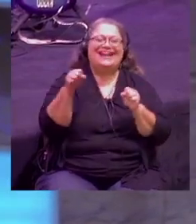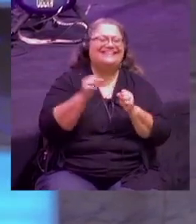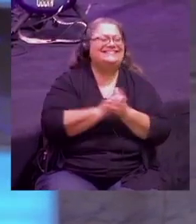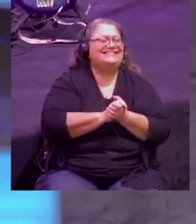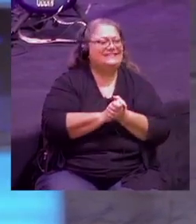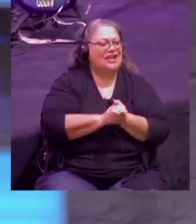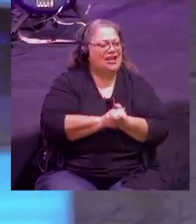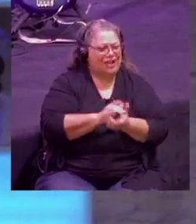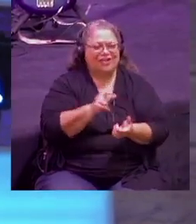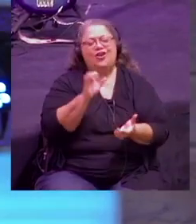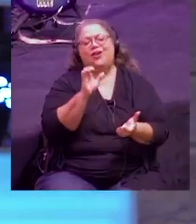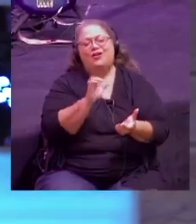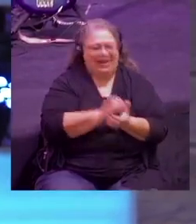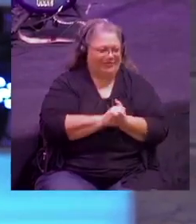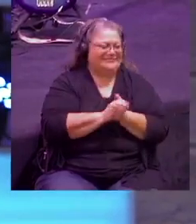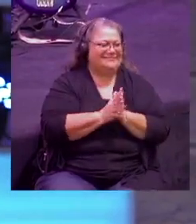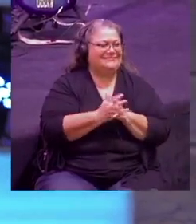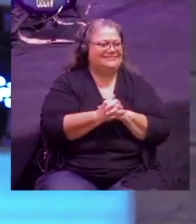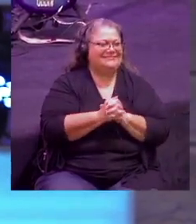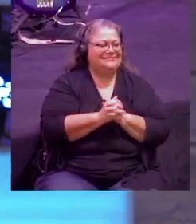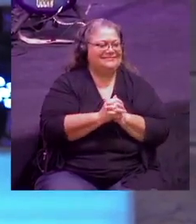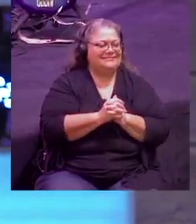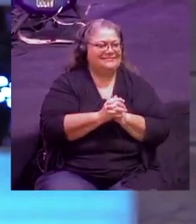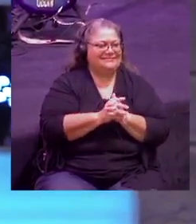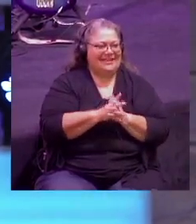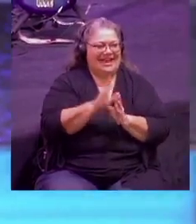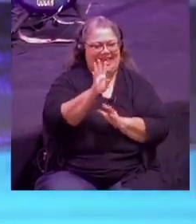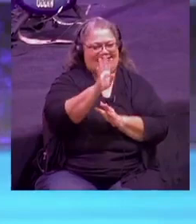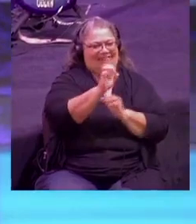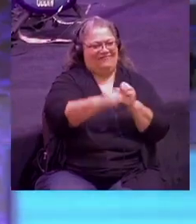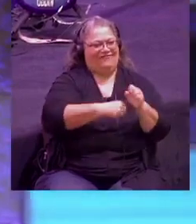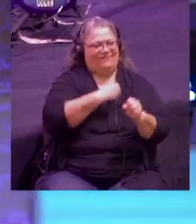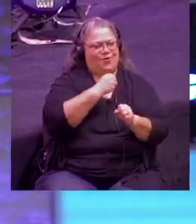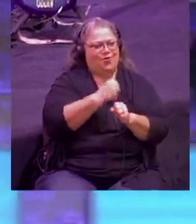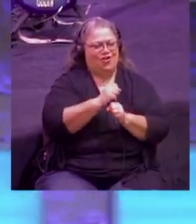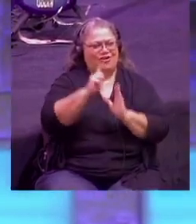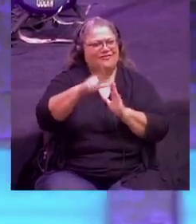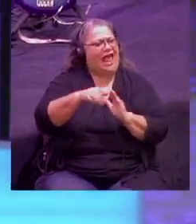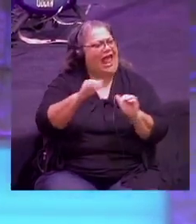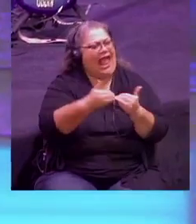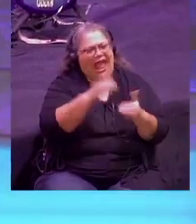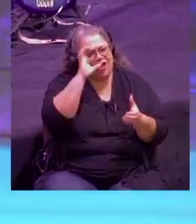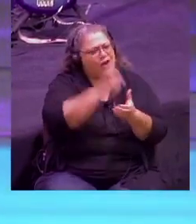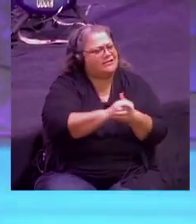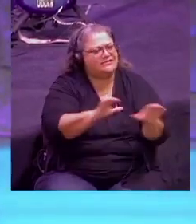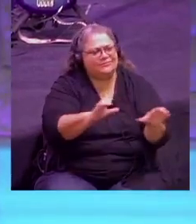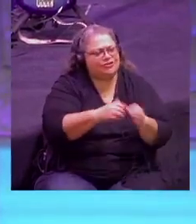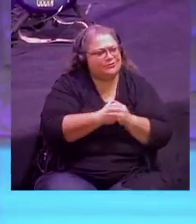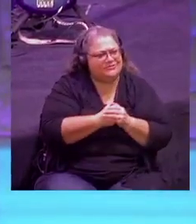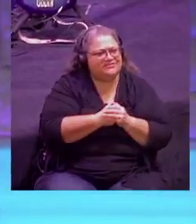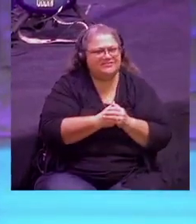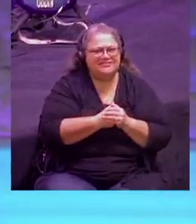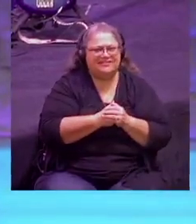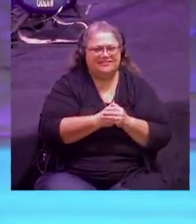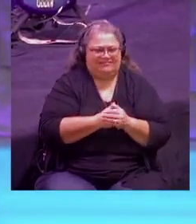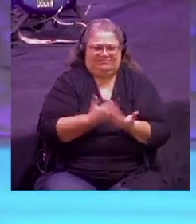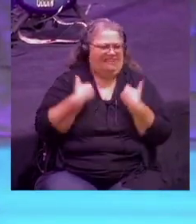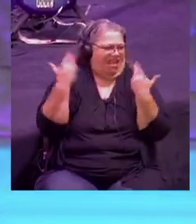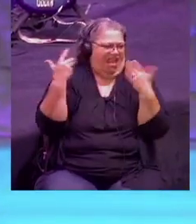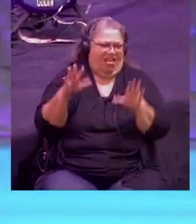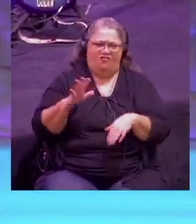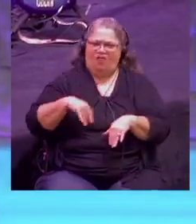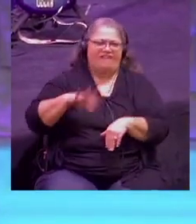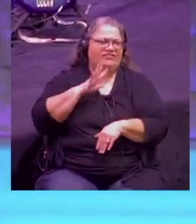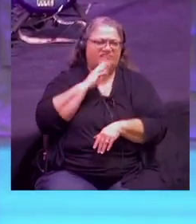You're married. And I see you 40 years later, and I say, hey, how's your husband doing? I don't know, I hadn't talked to